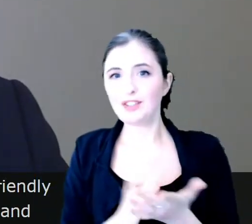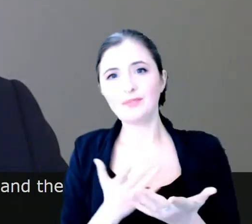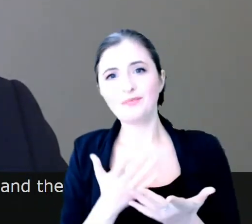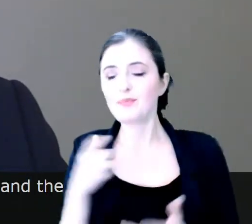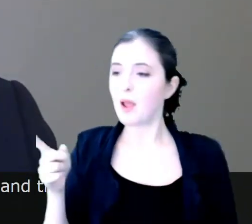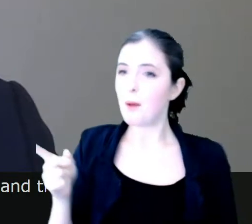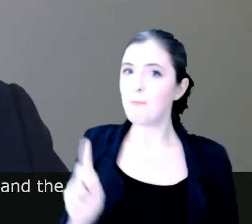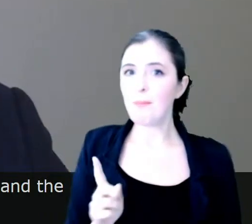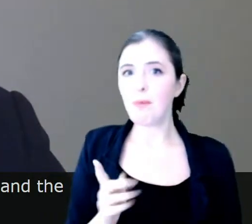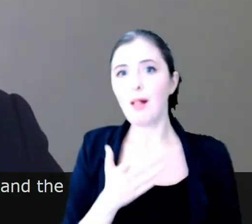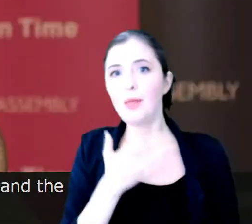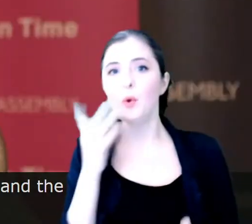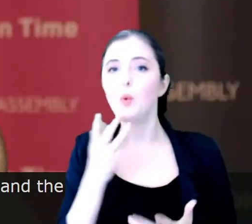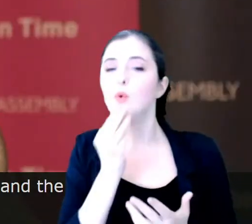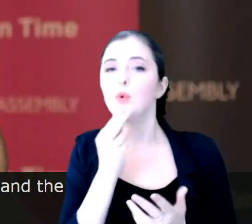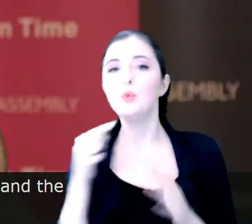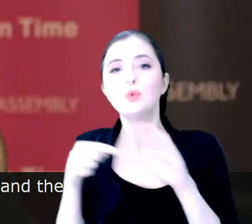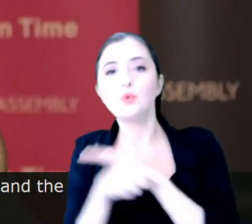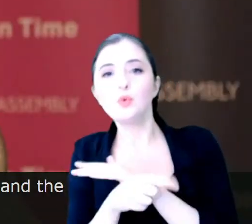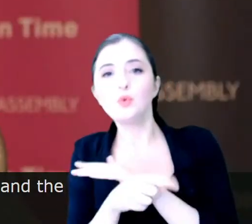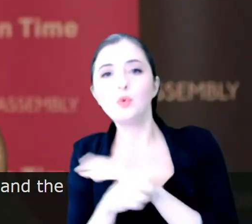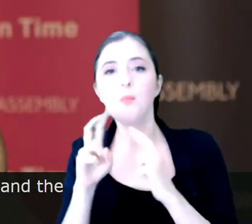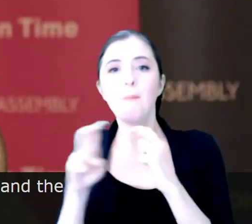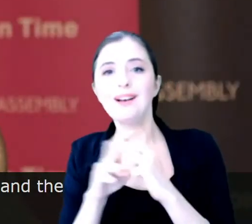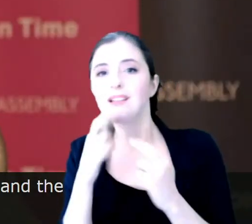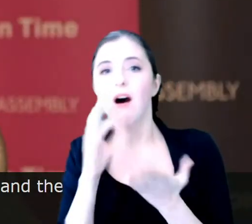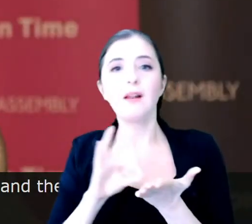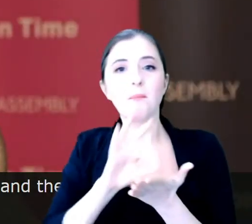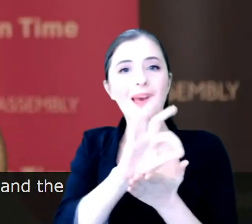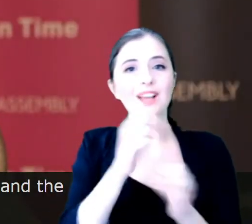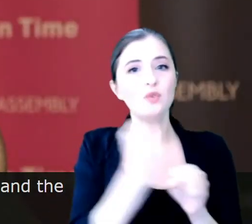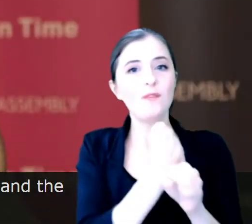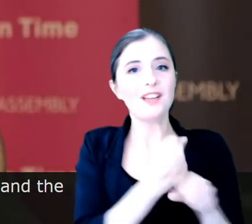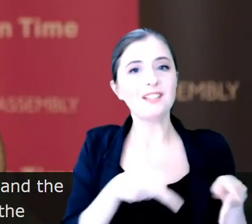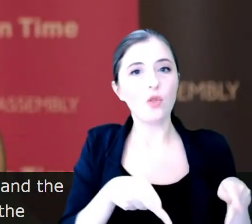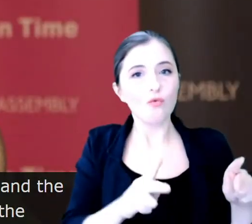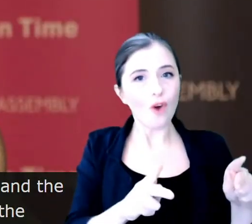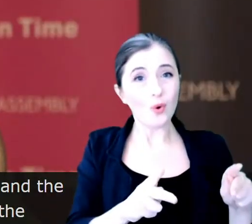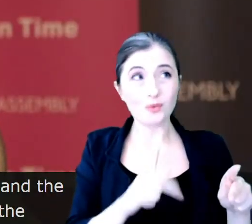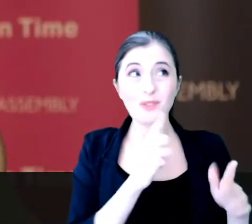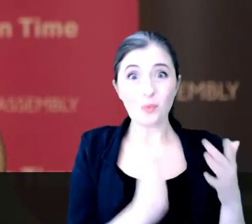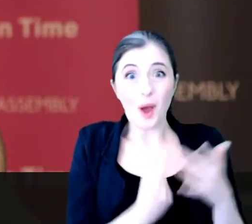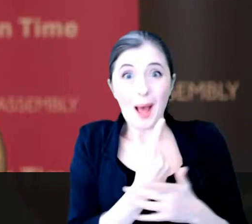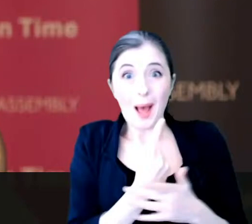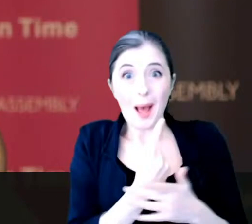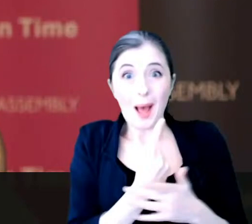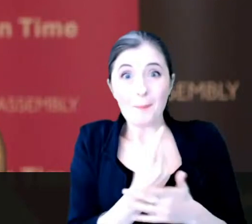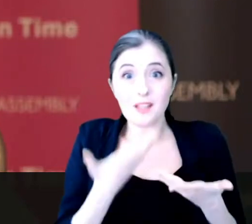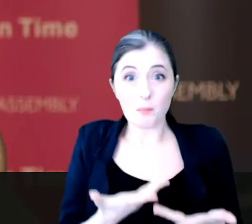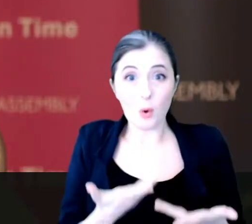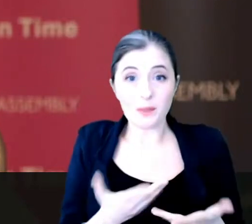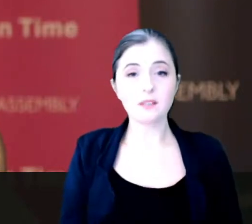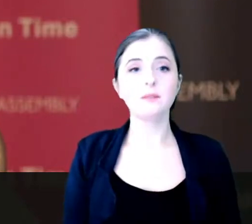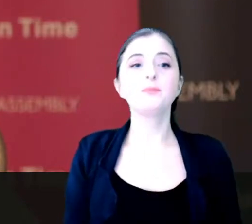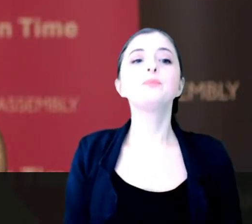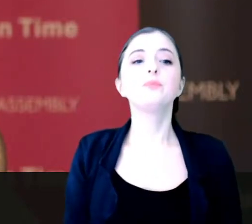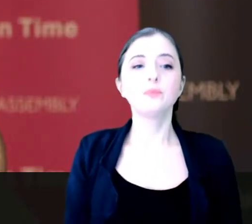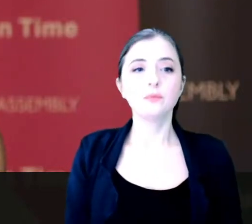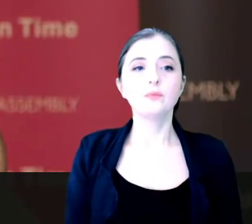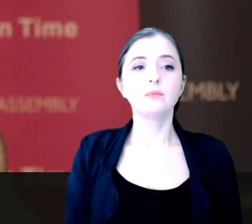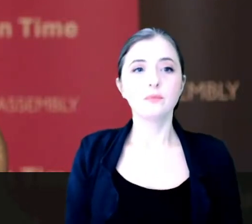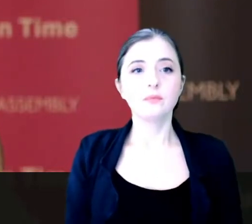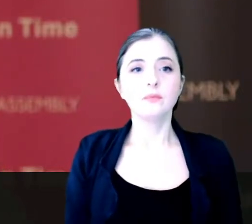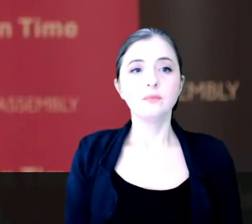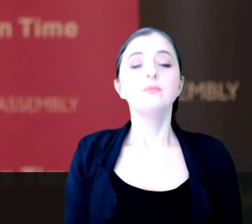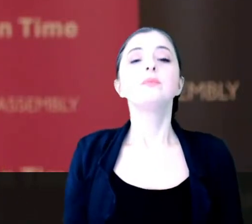happening at the moment. Thank you. Can I bring in Assemblymember Devenish for his brief comments before